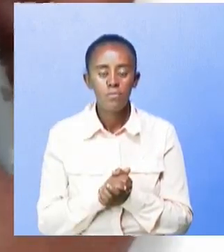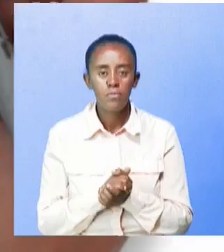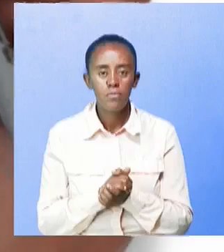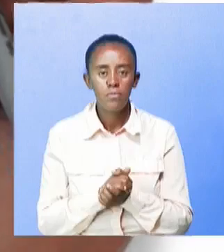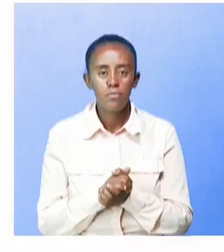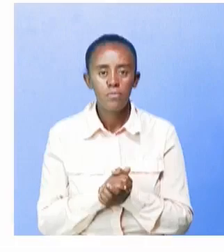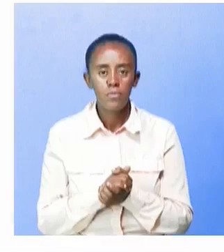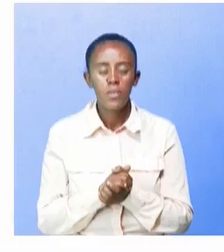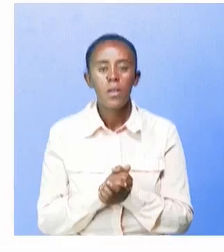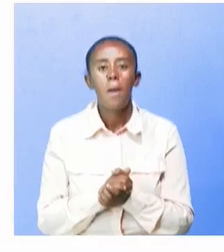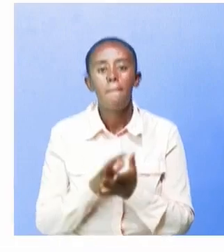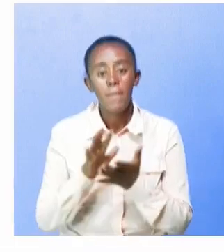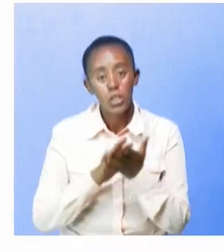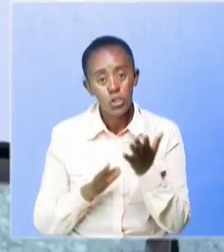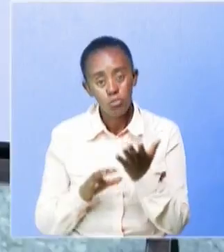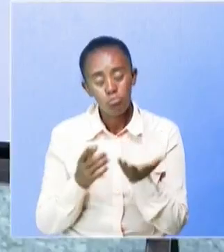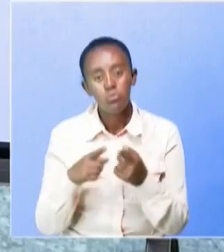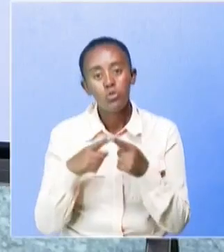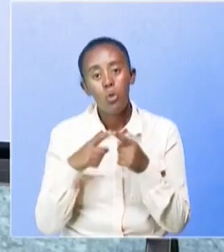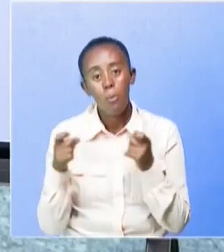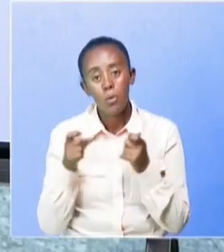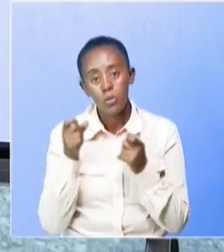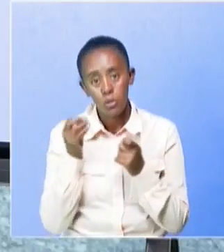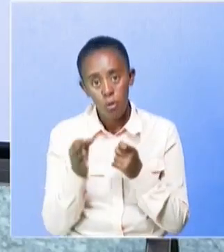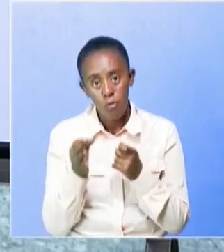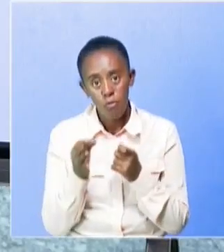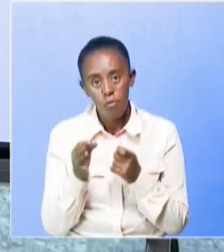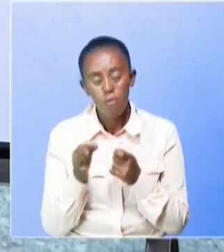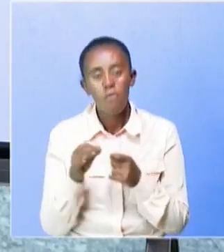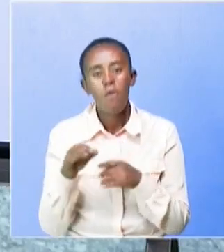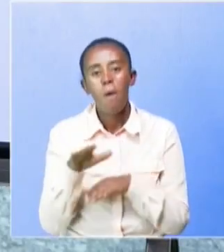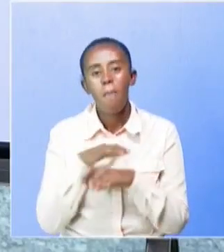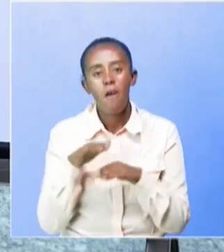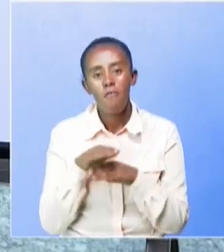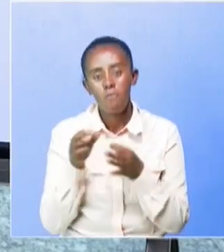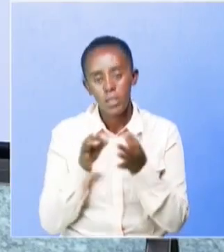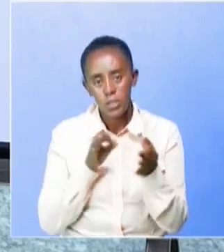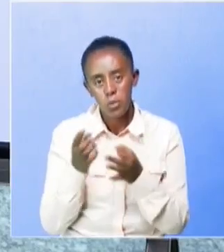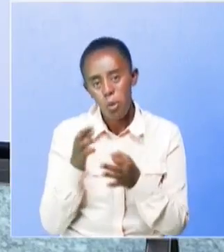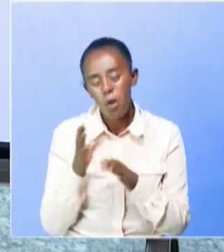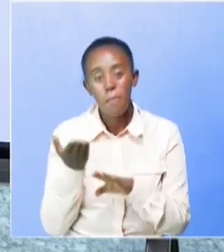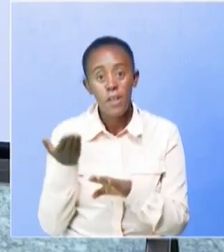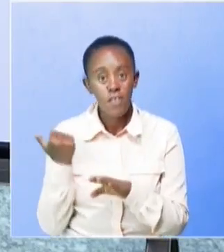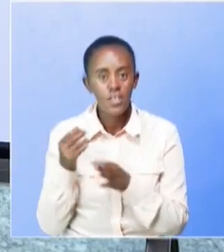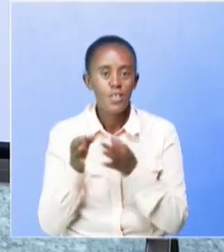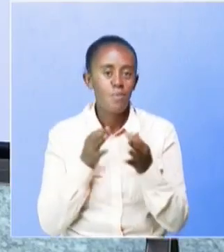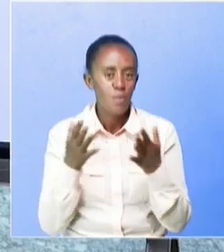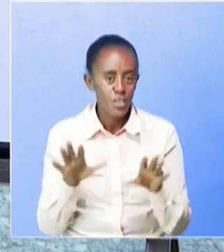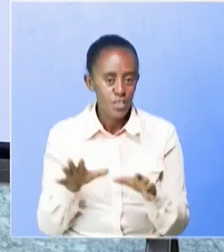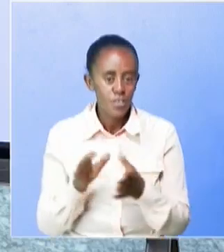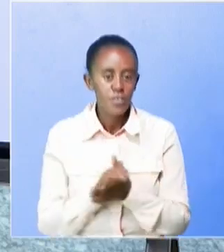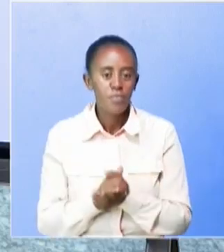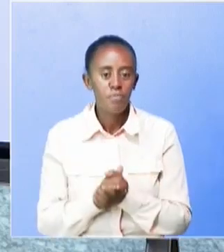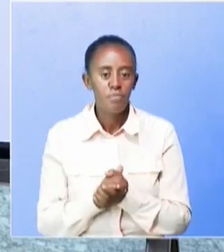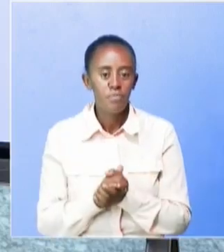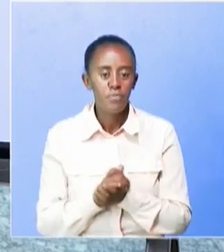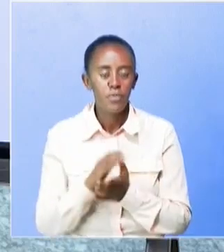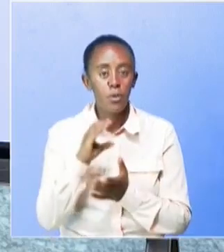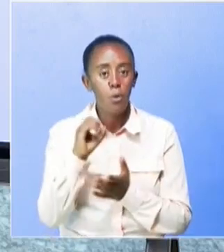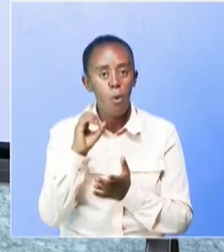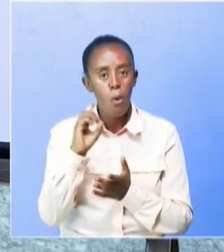Mentioned below, which is the opposite of above mentioned or previously mentioned. What about